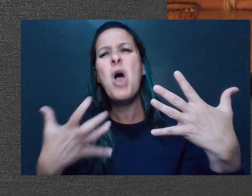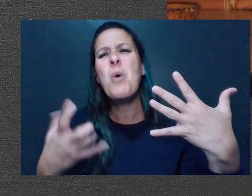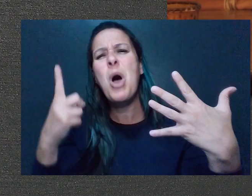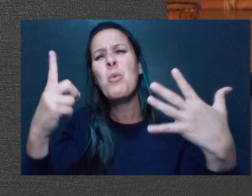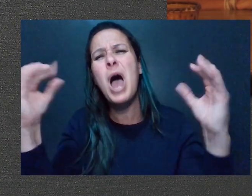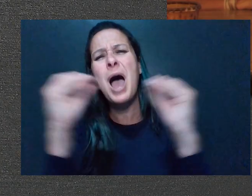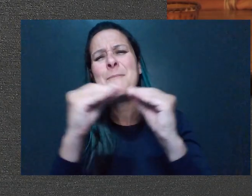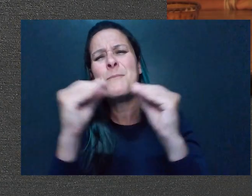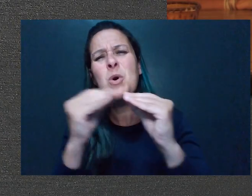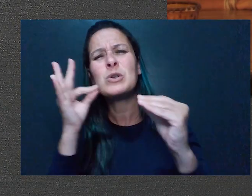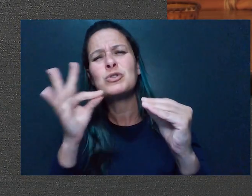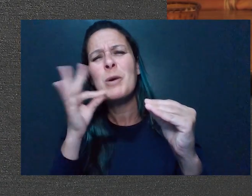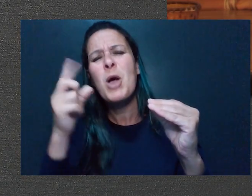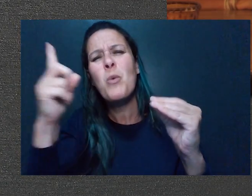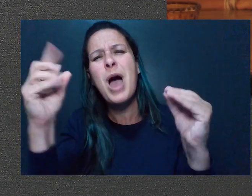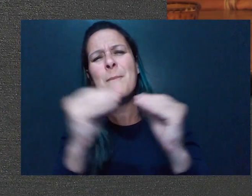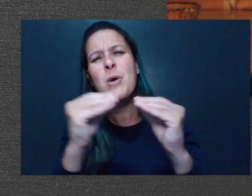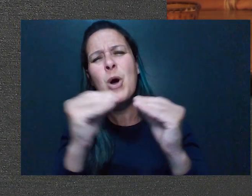more strawberry.